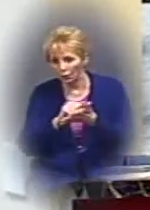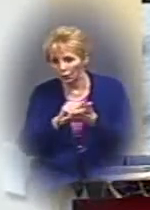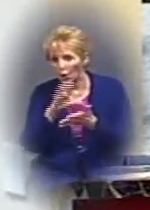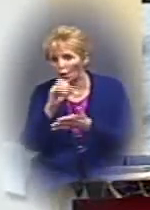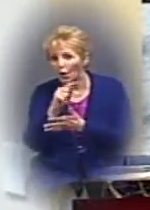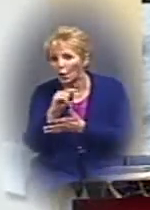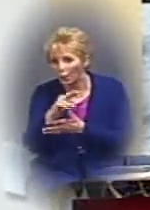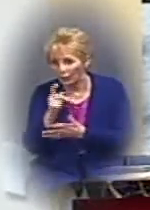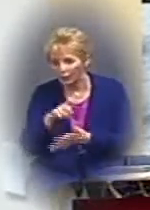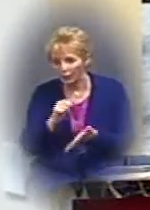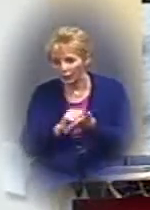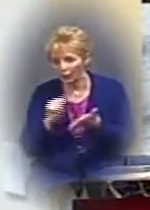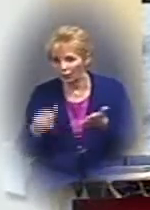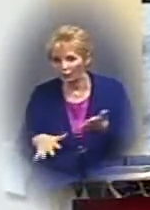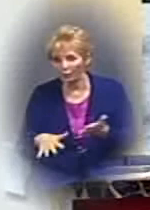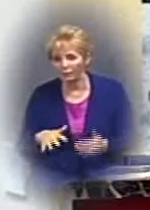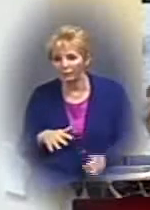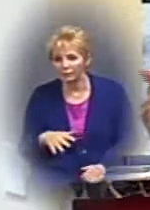disposed of properly.